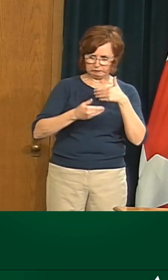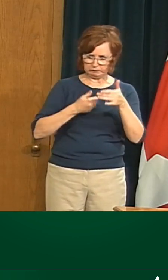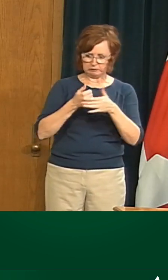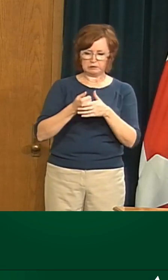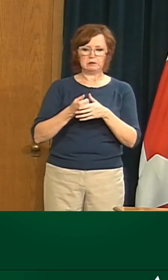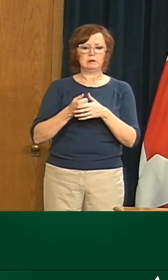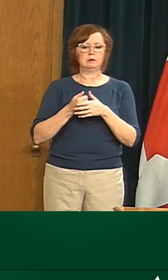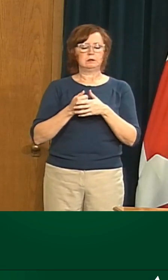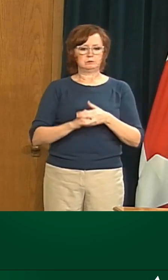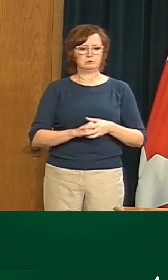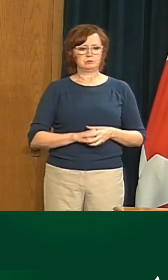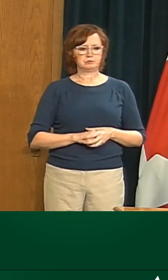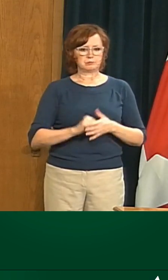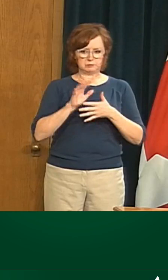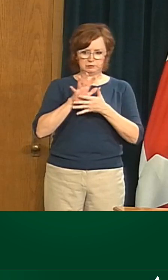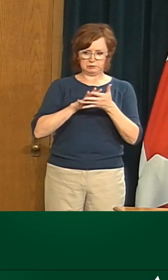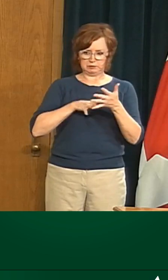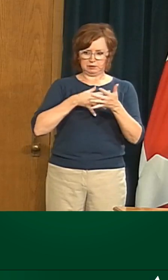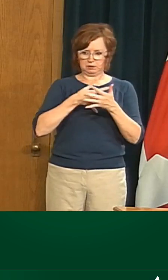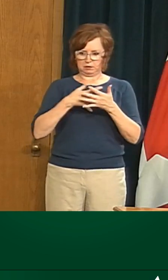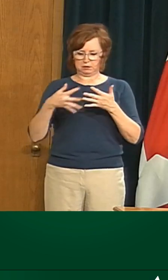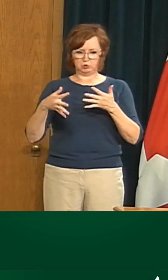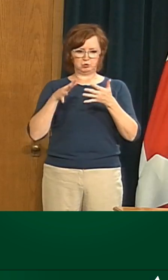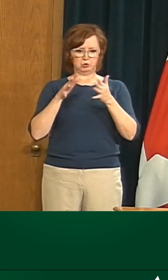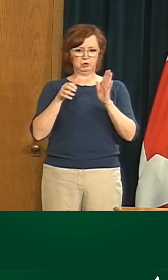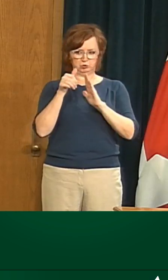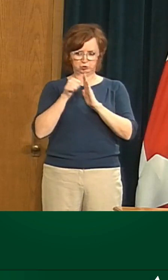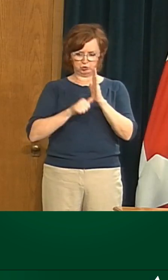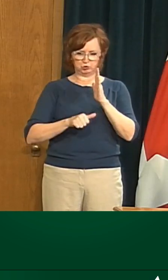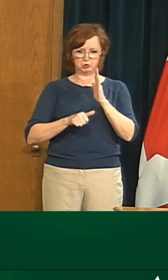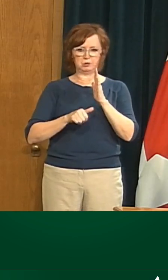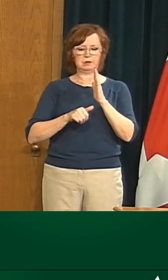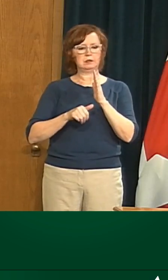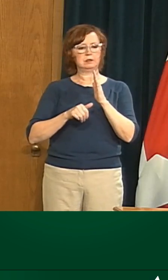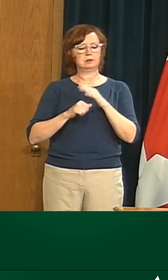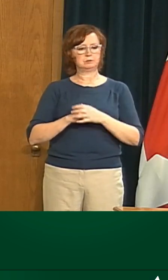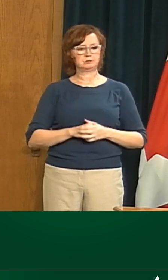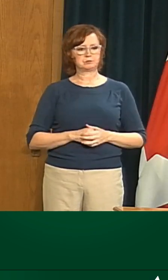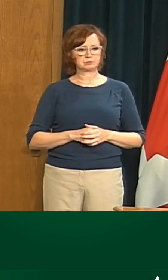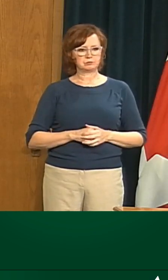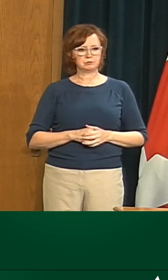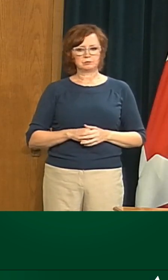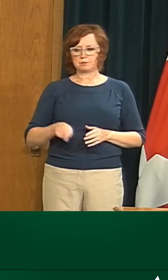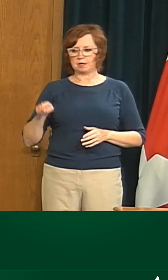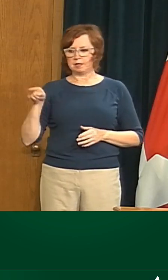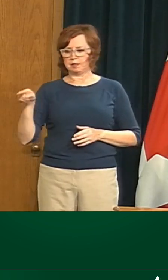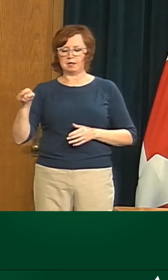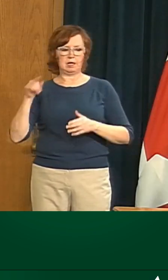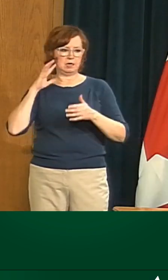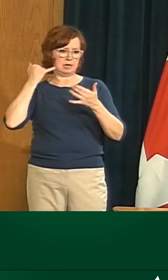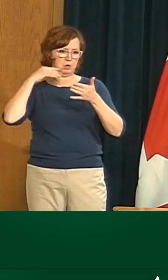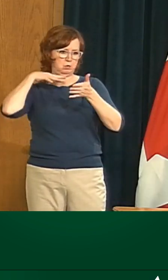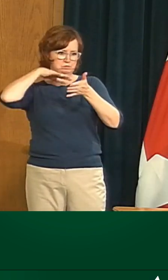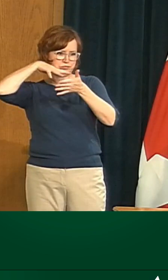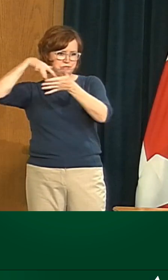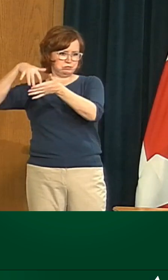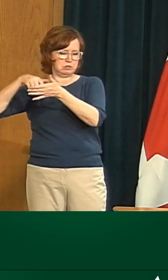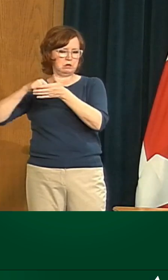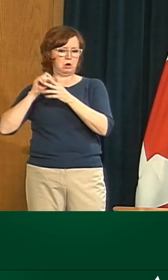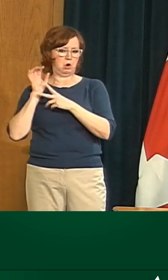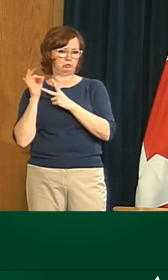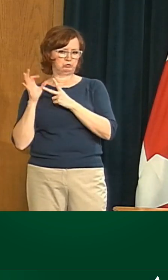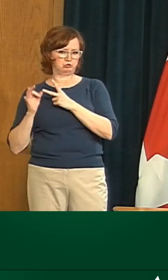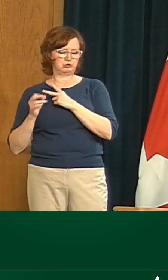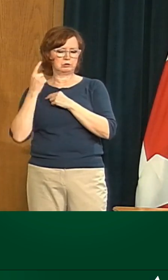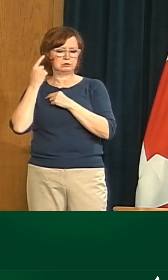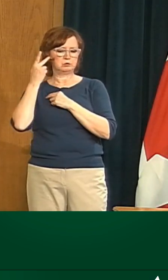at what type of a reintegration of some degree of elective surgeries would look like, and they'll be coming forth with information of that